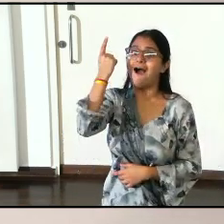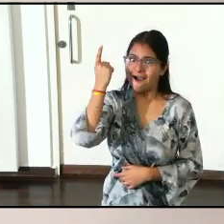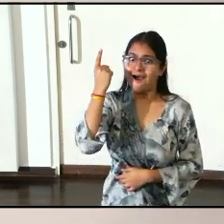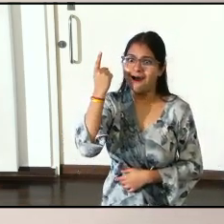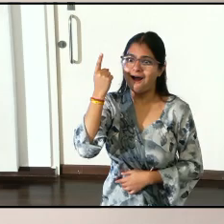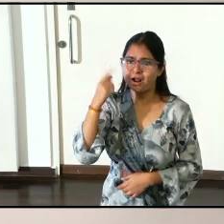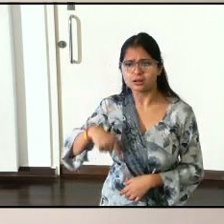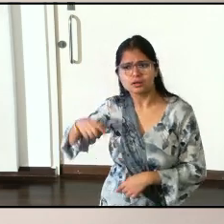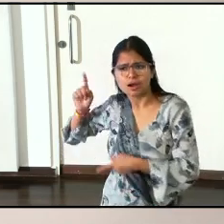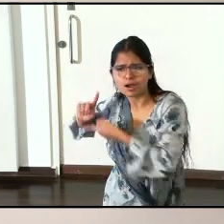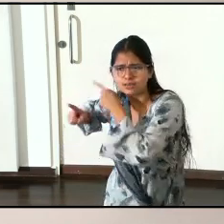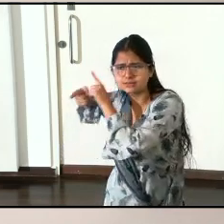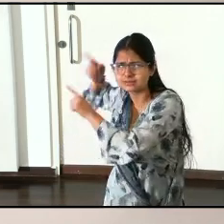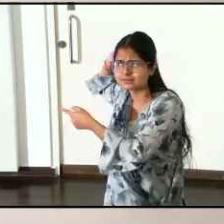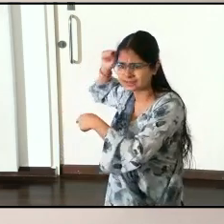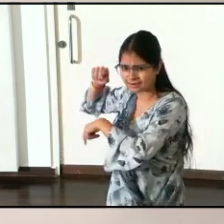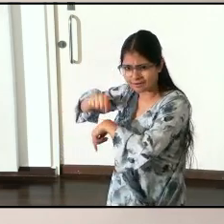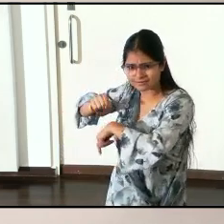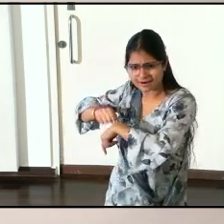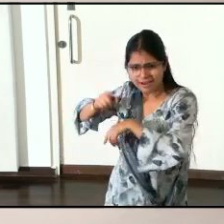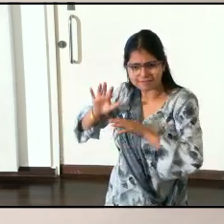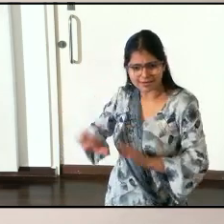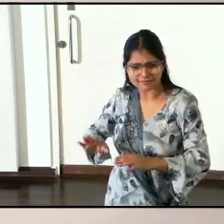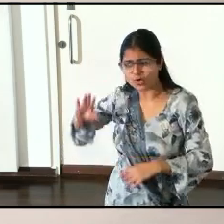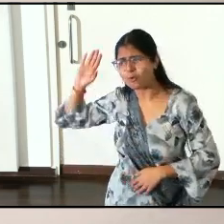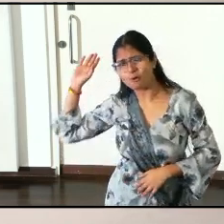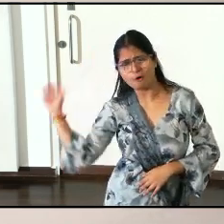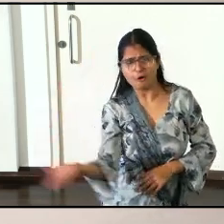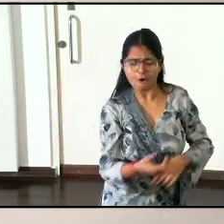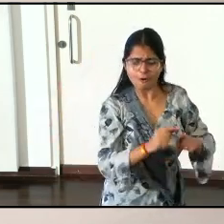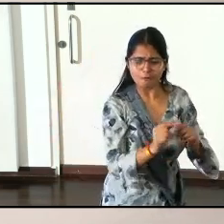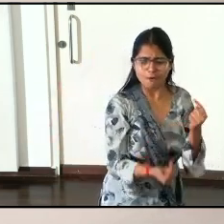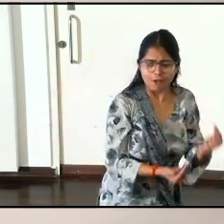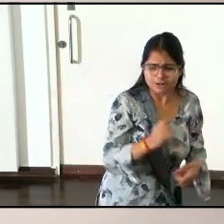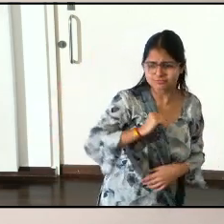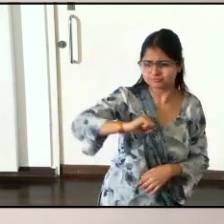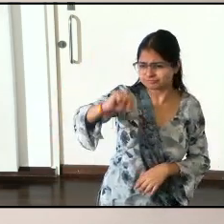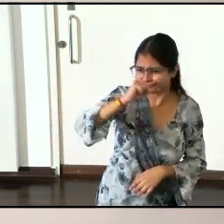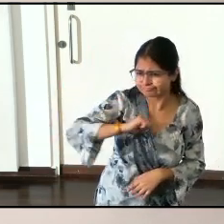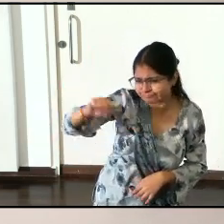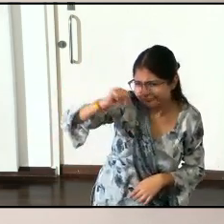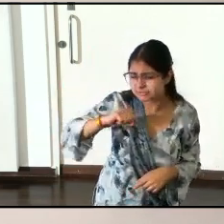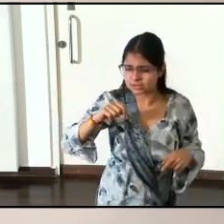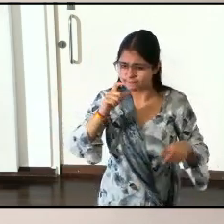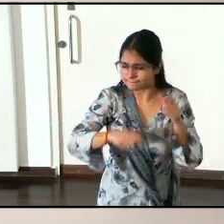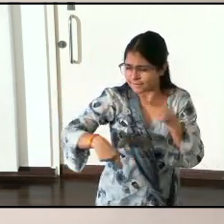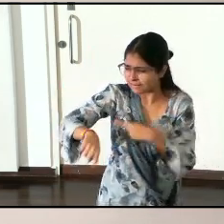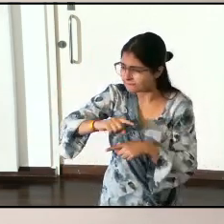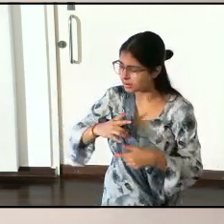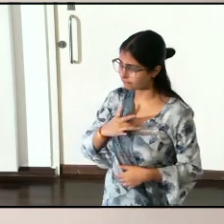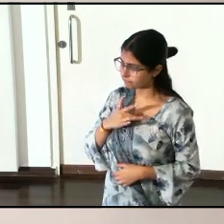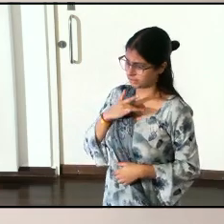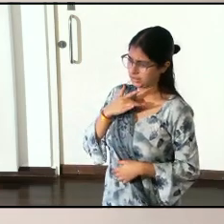the histories and life cycles of all political movements, where they feel, no, we should